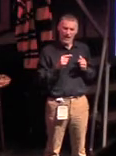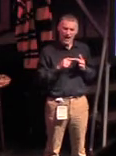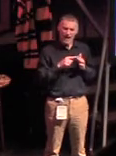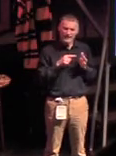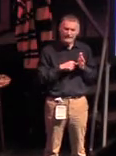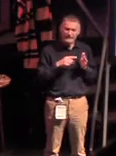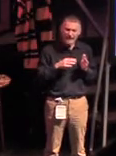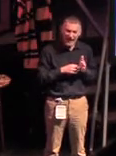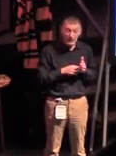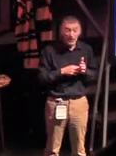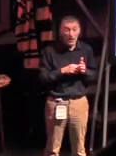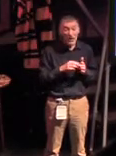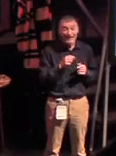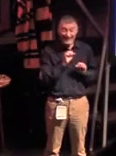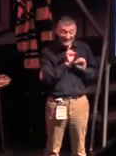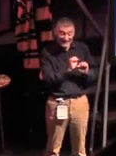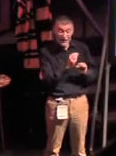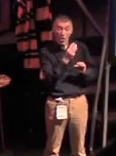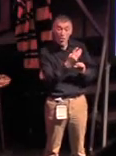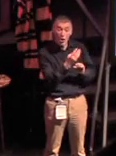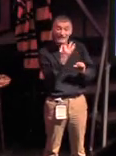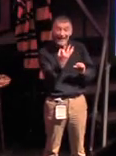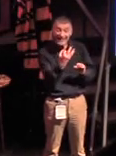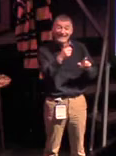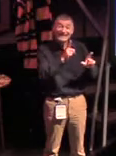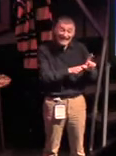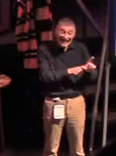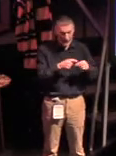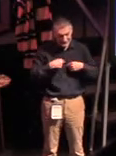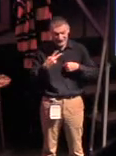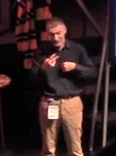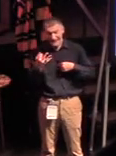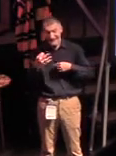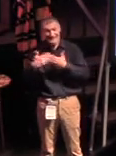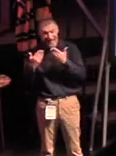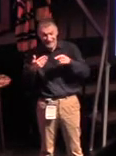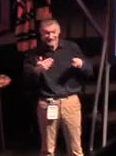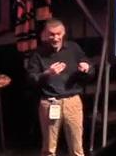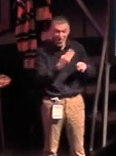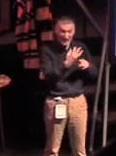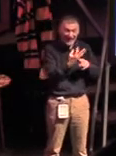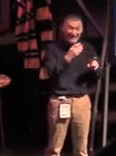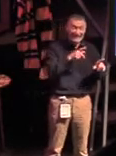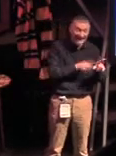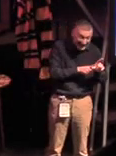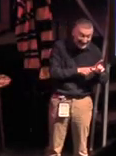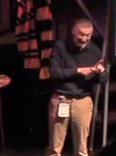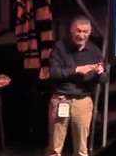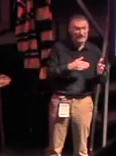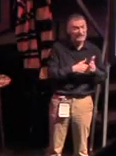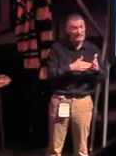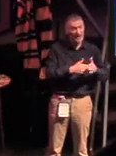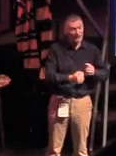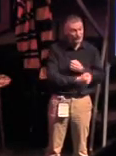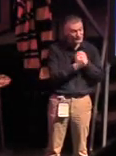its 38th year, not day, year. And it is still going strong. We